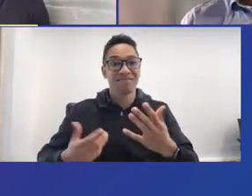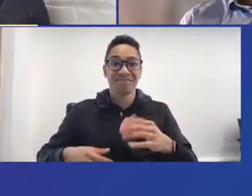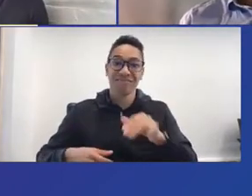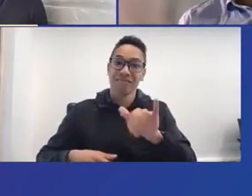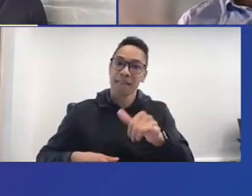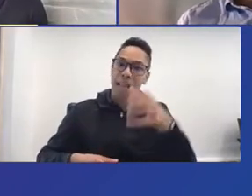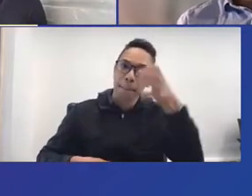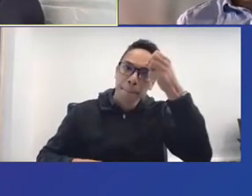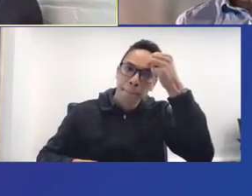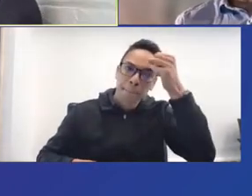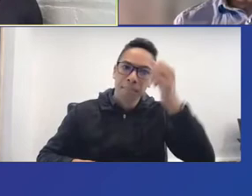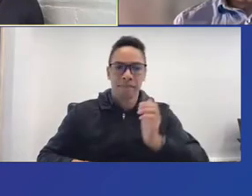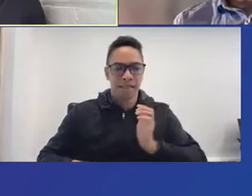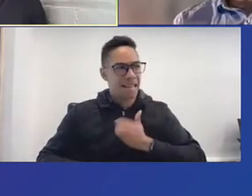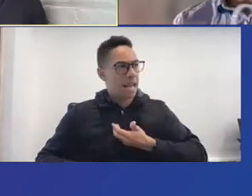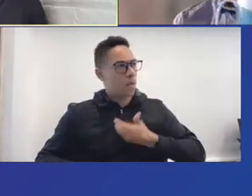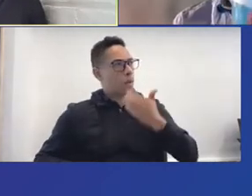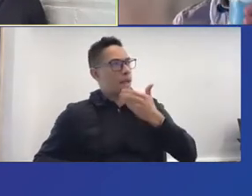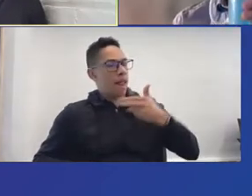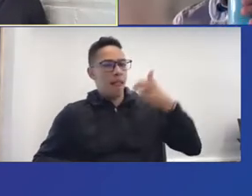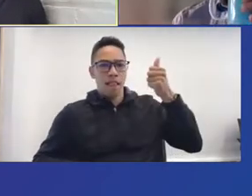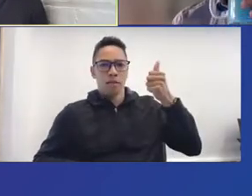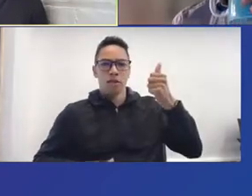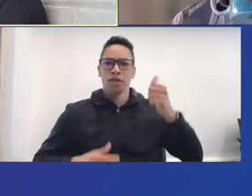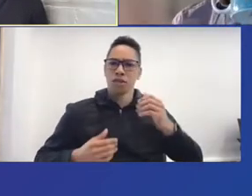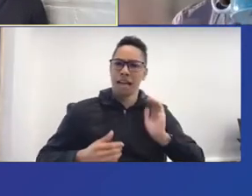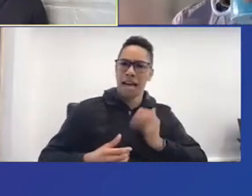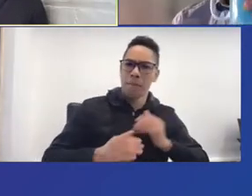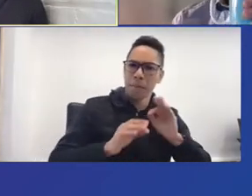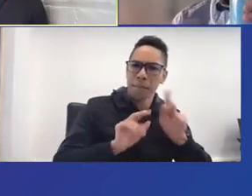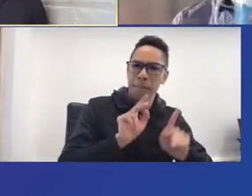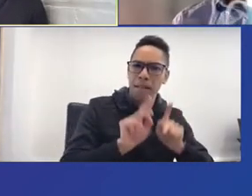our elders and our people are lost